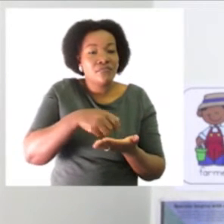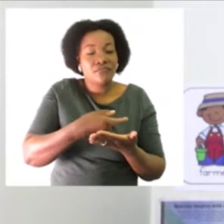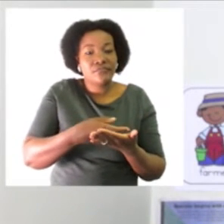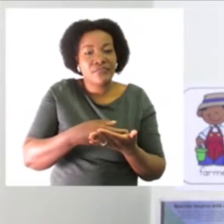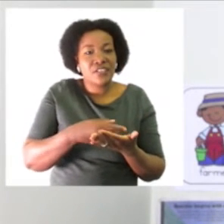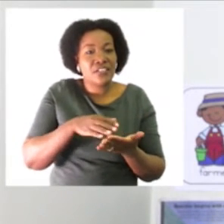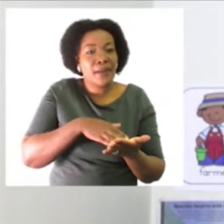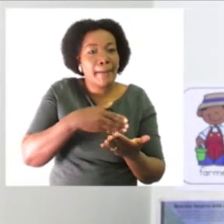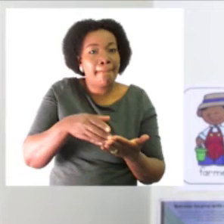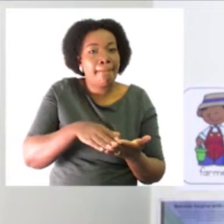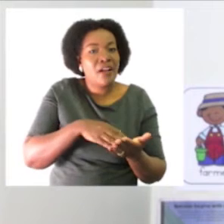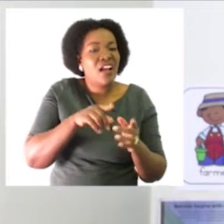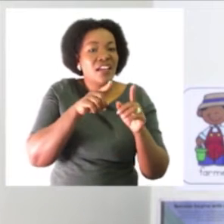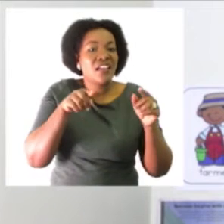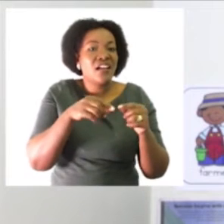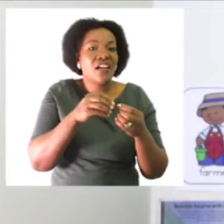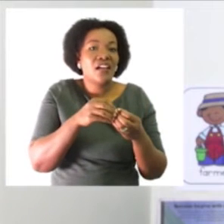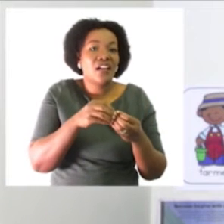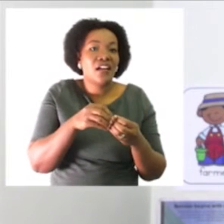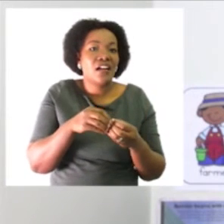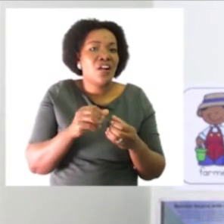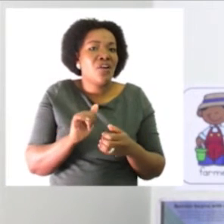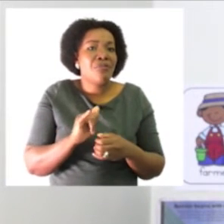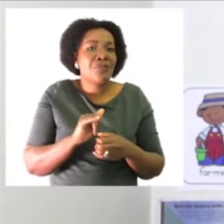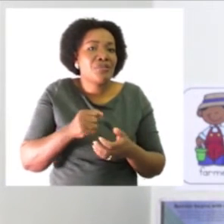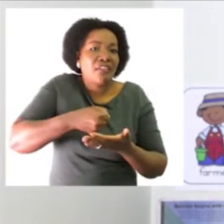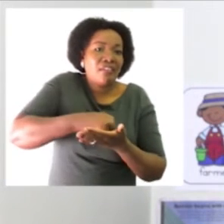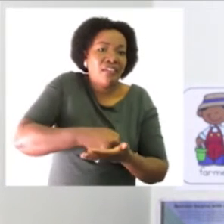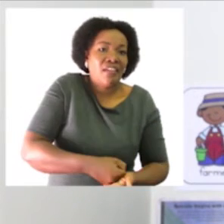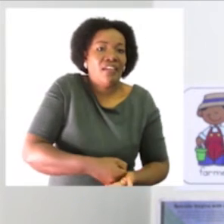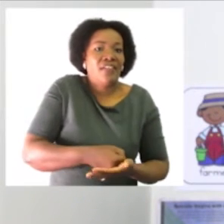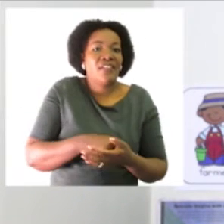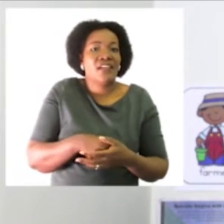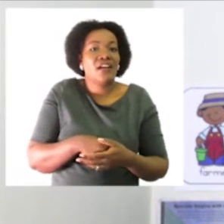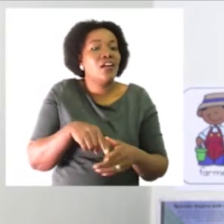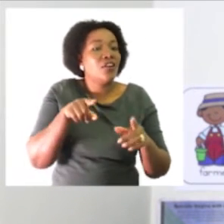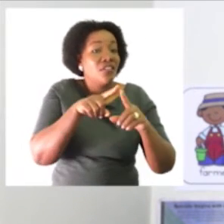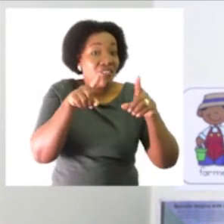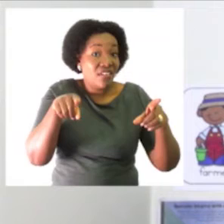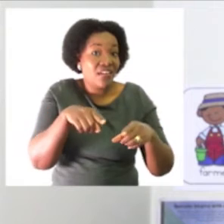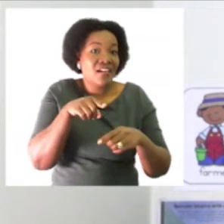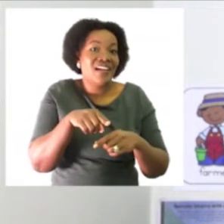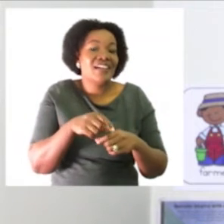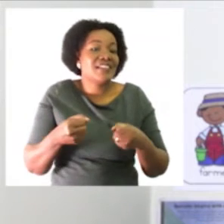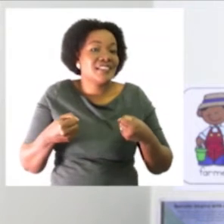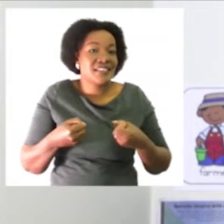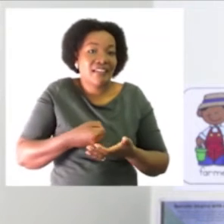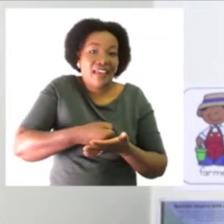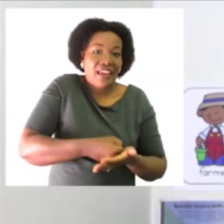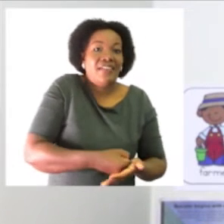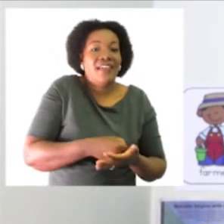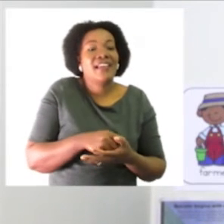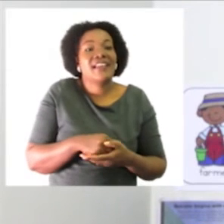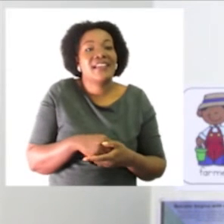lightest. And then comes this one, and which one do you think is the heaviest? The heaviest object will be this one.